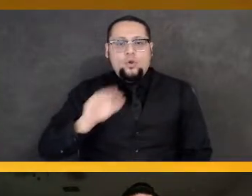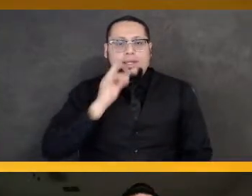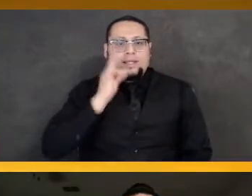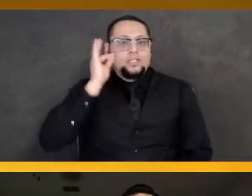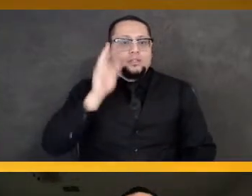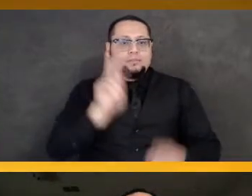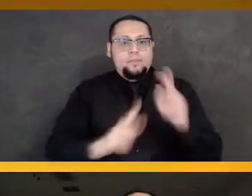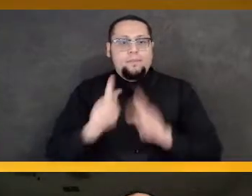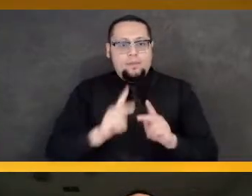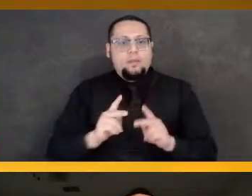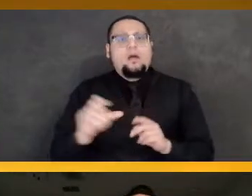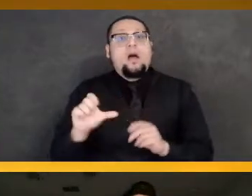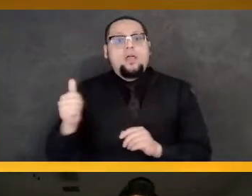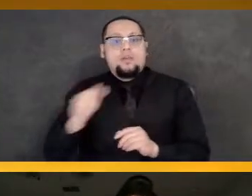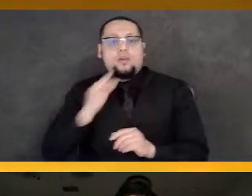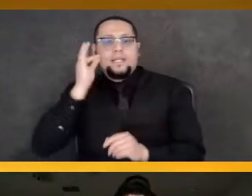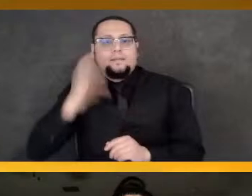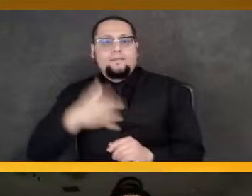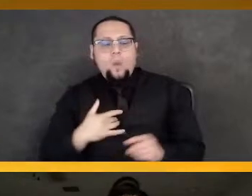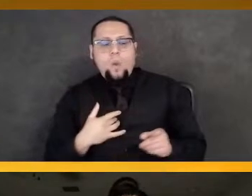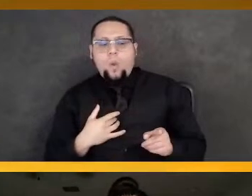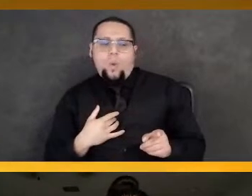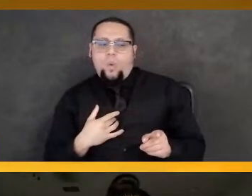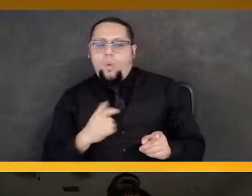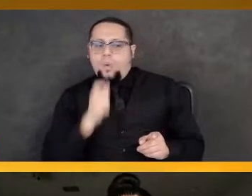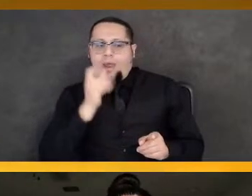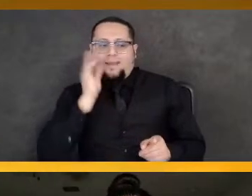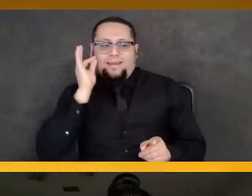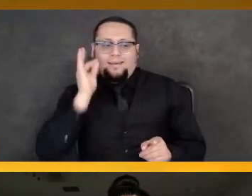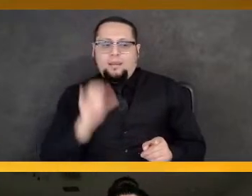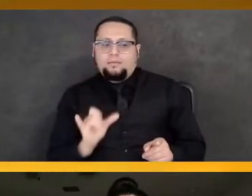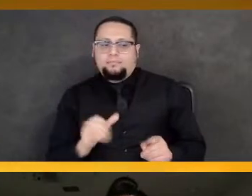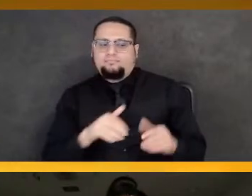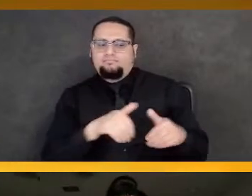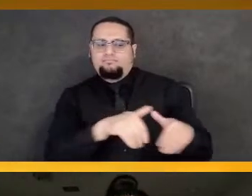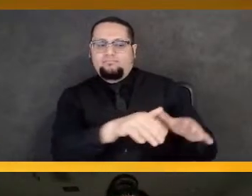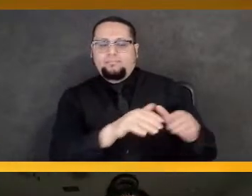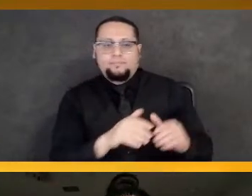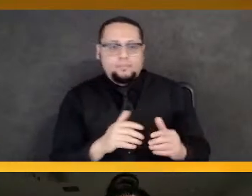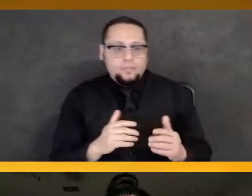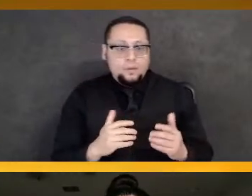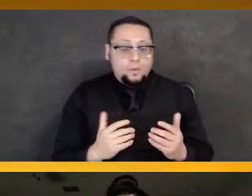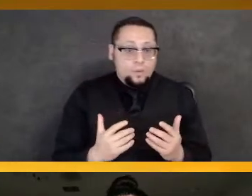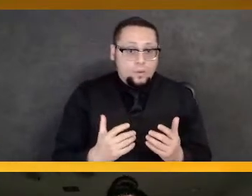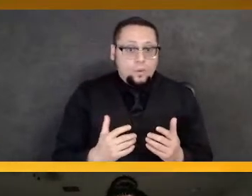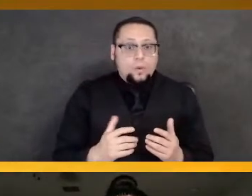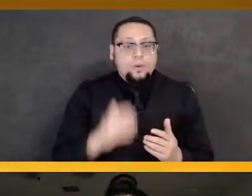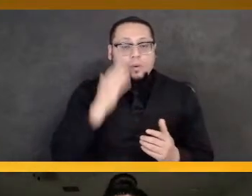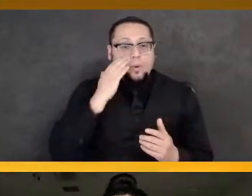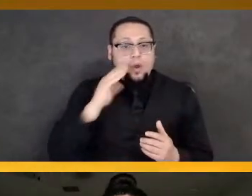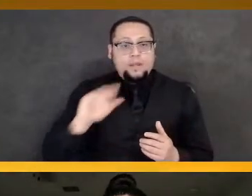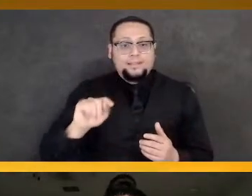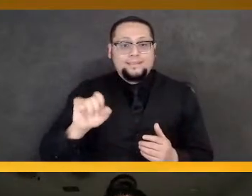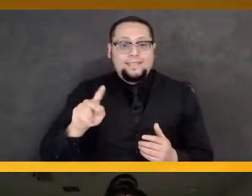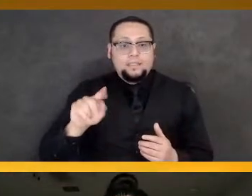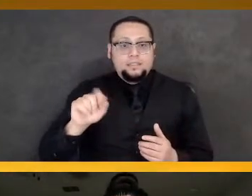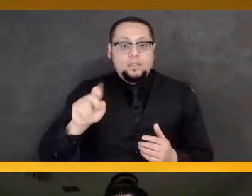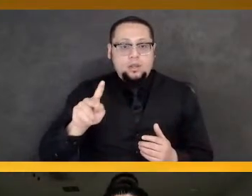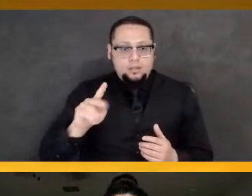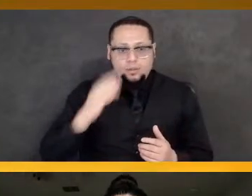Indigenous by Indigenous people. And on TikTok, if you know that